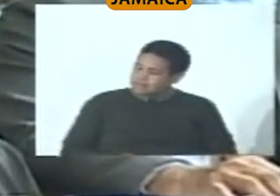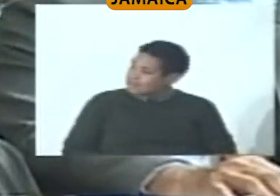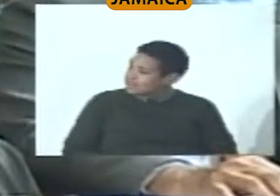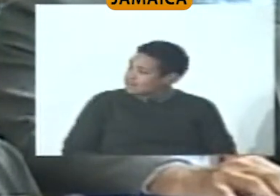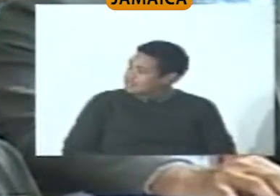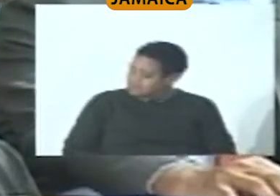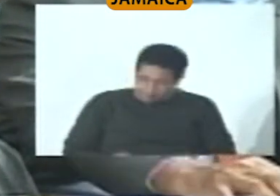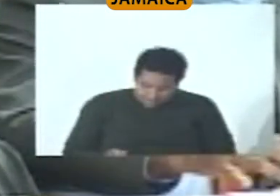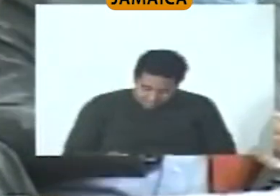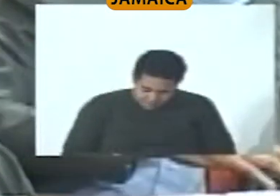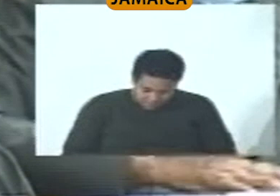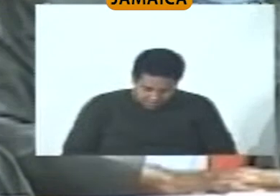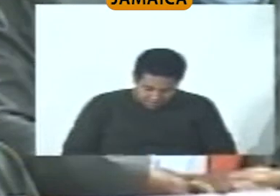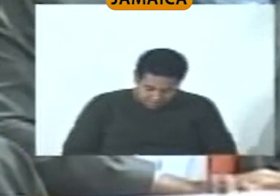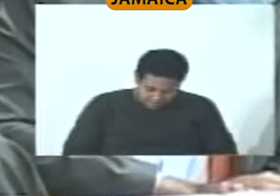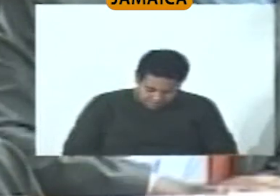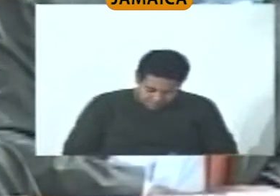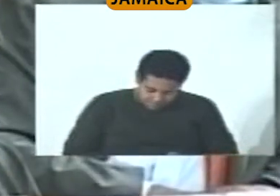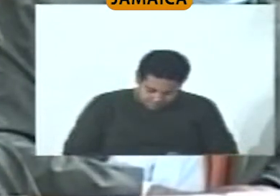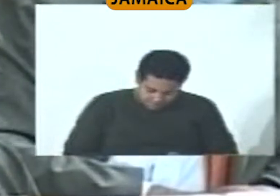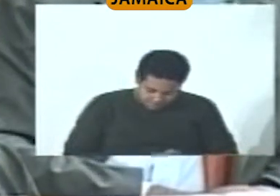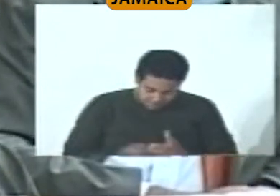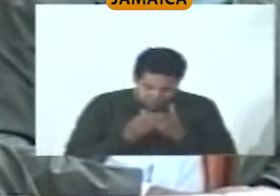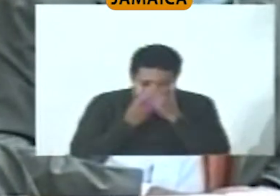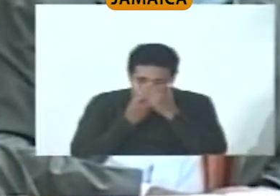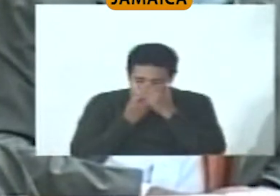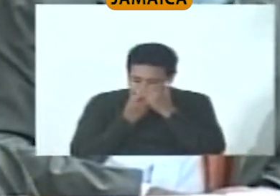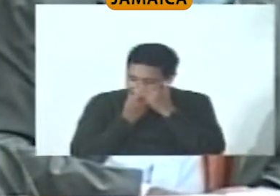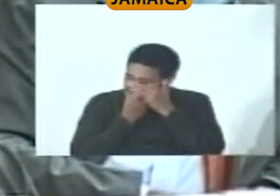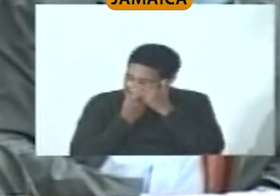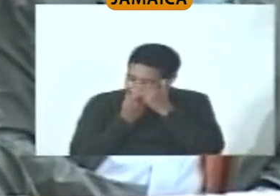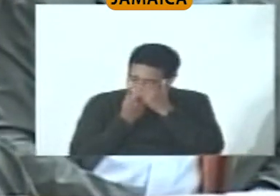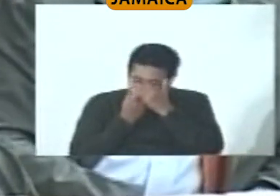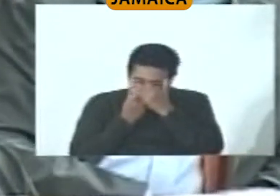the promulgation of a state of emergency